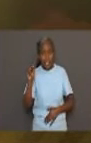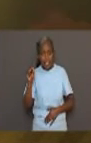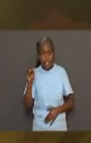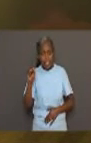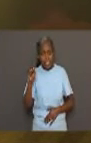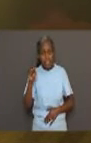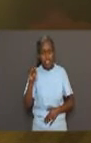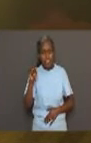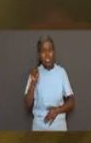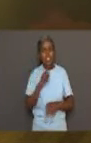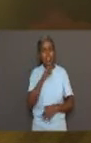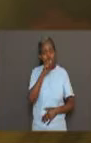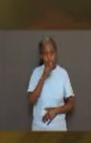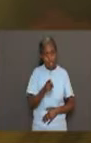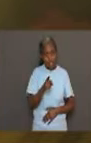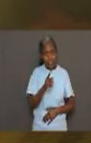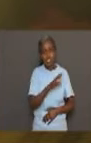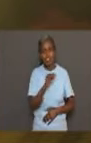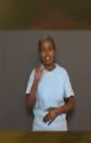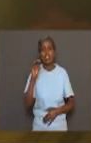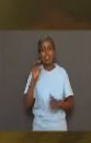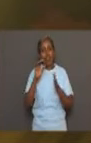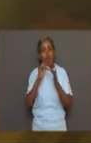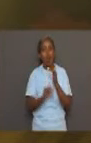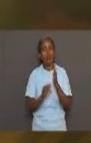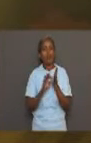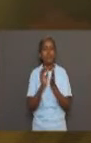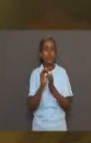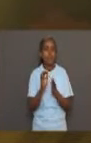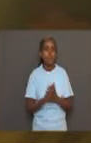is in fact, an odd number.